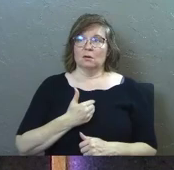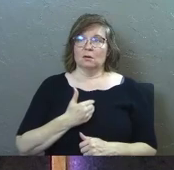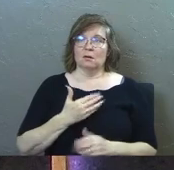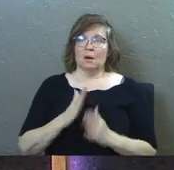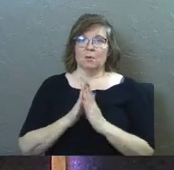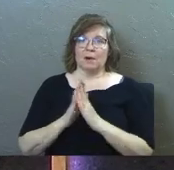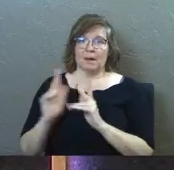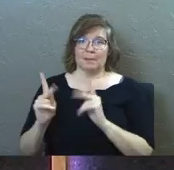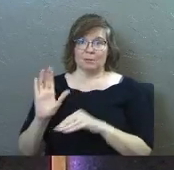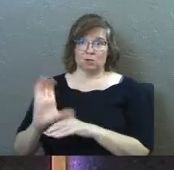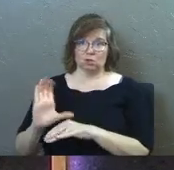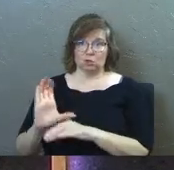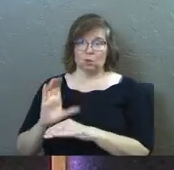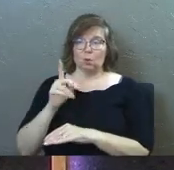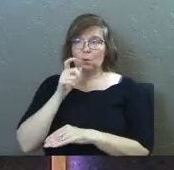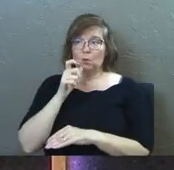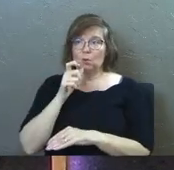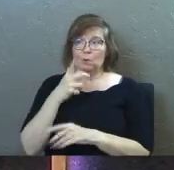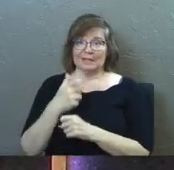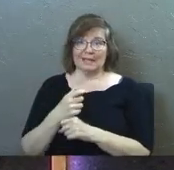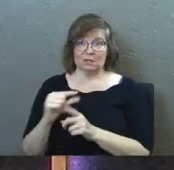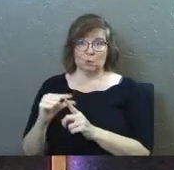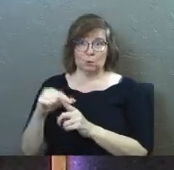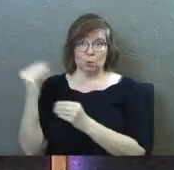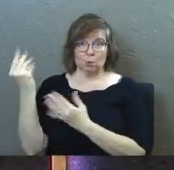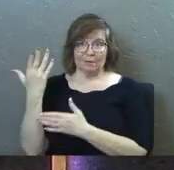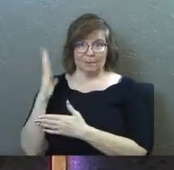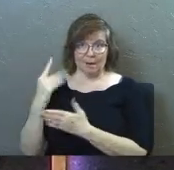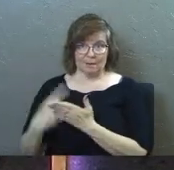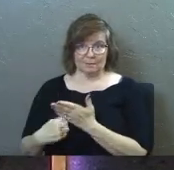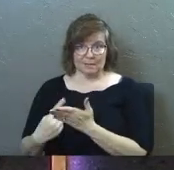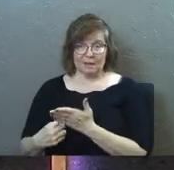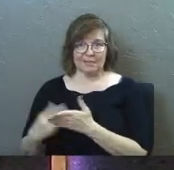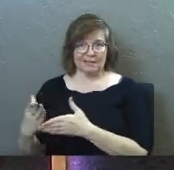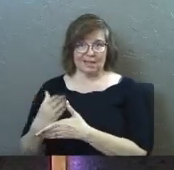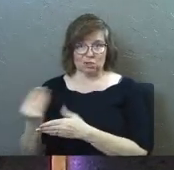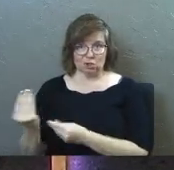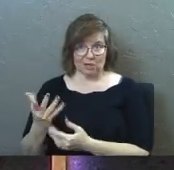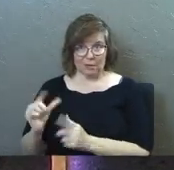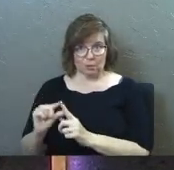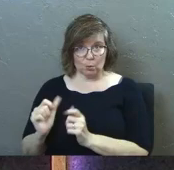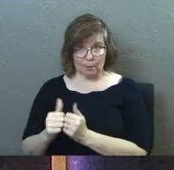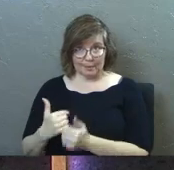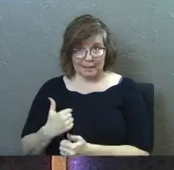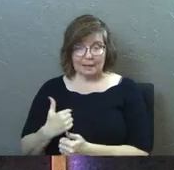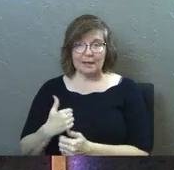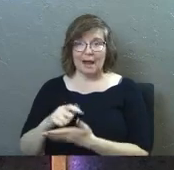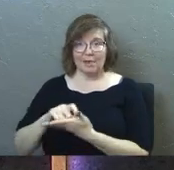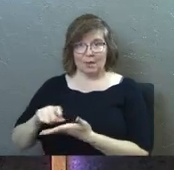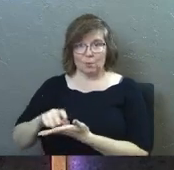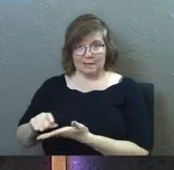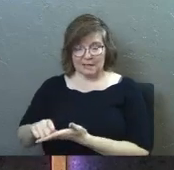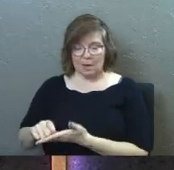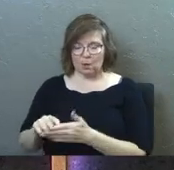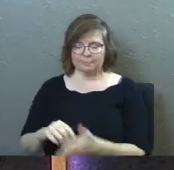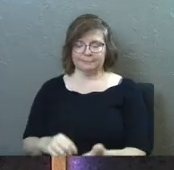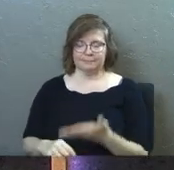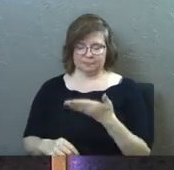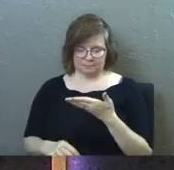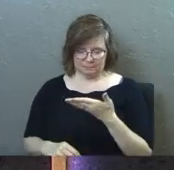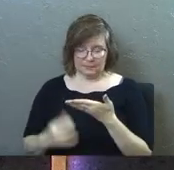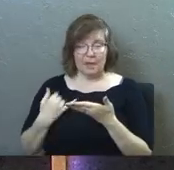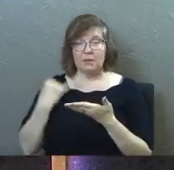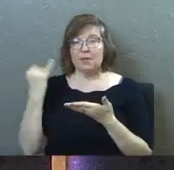one of our prayer warriors in the church who gets words from God sometimes, they shared this word with me, and they had written it down. And